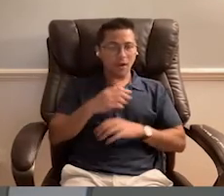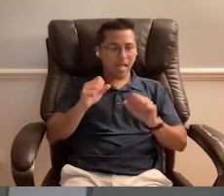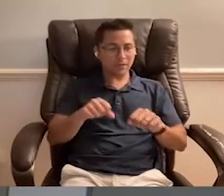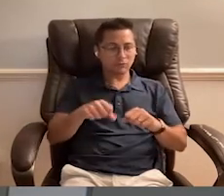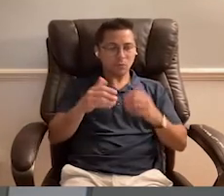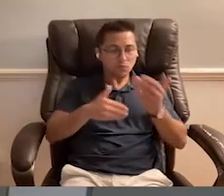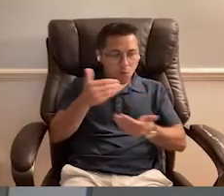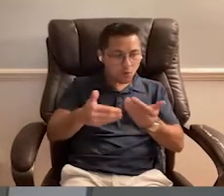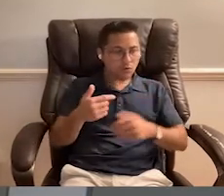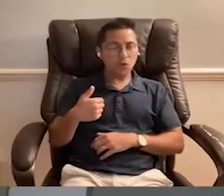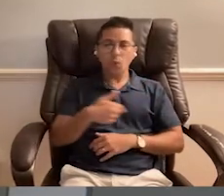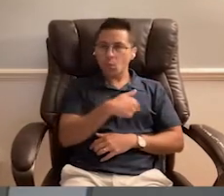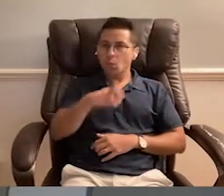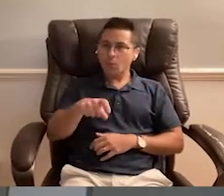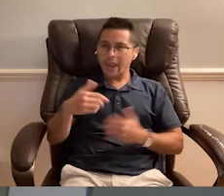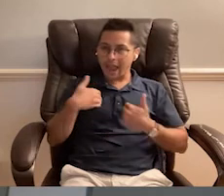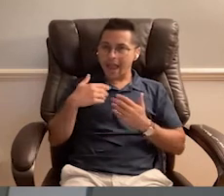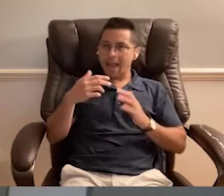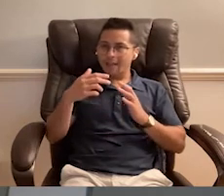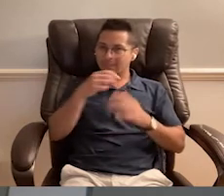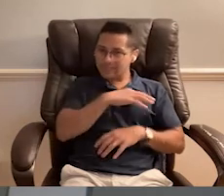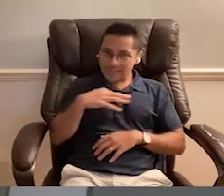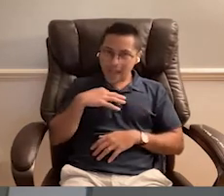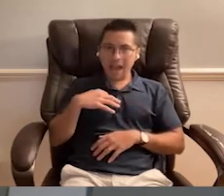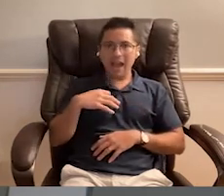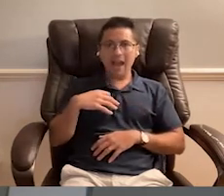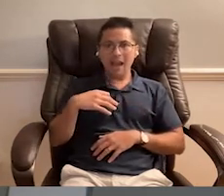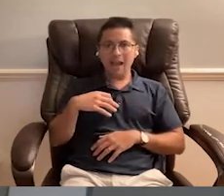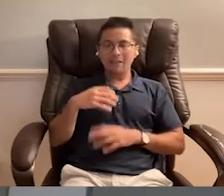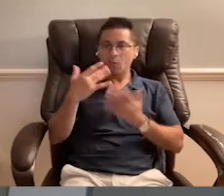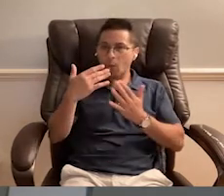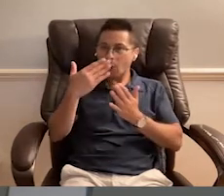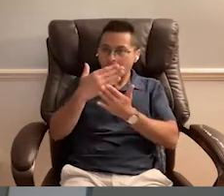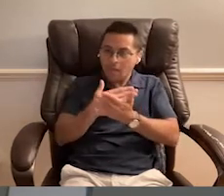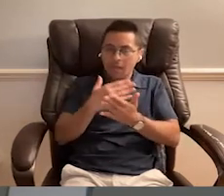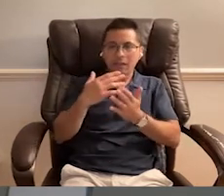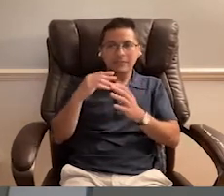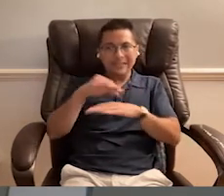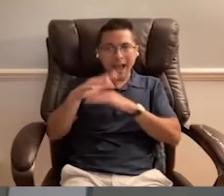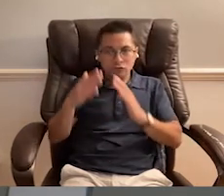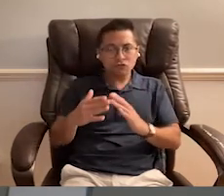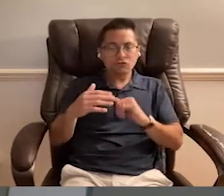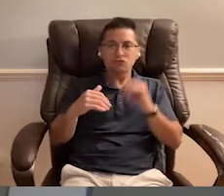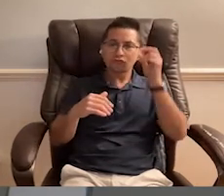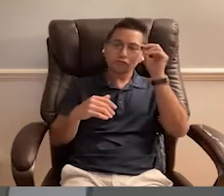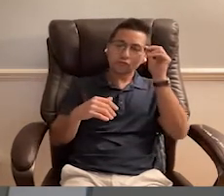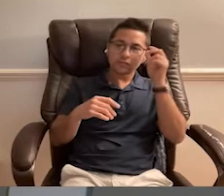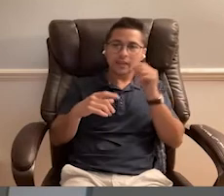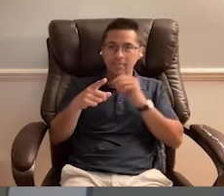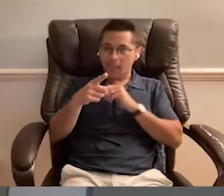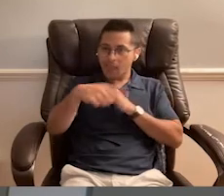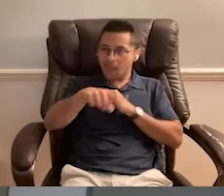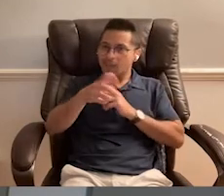once we determine, as part of our eligibility process, we have staff called Human Service Counselor Threes, waitlist counselors,